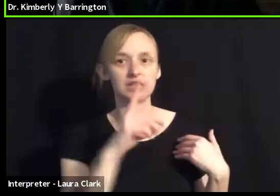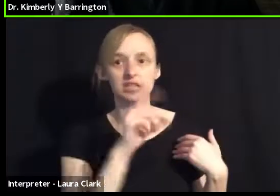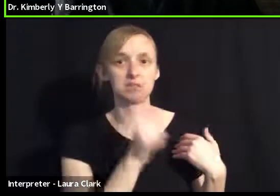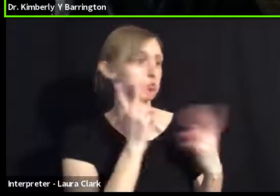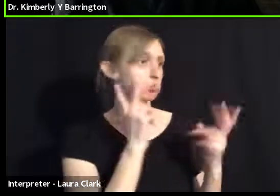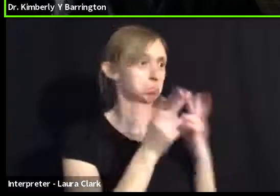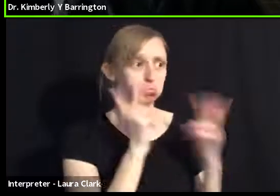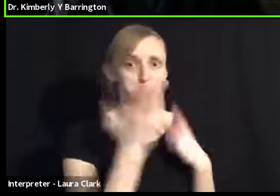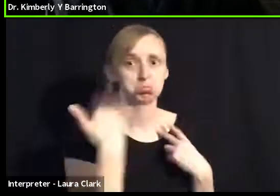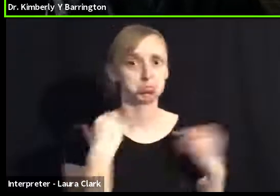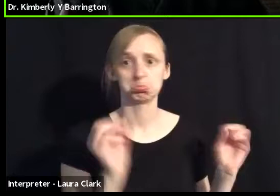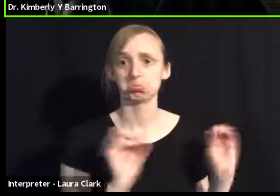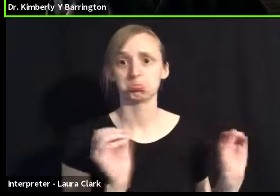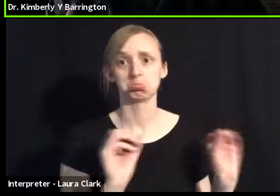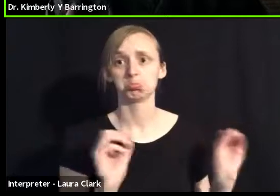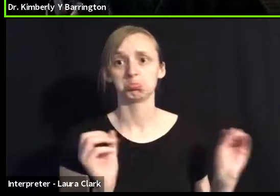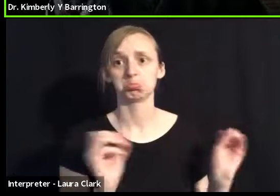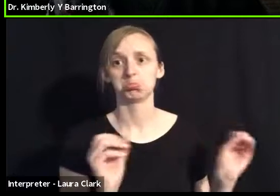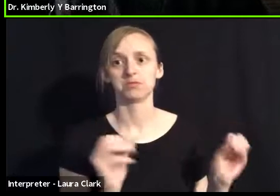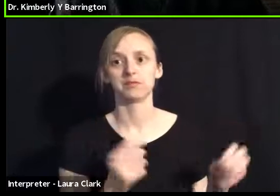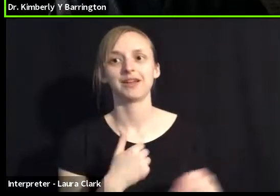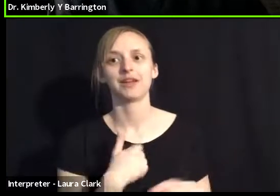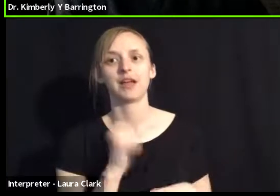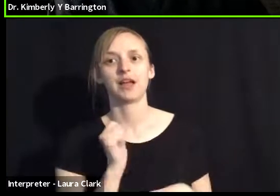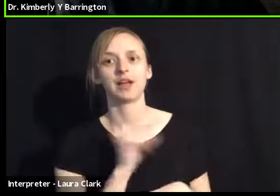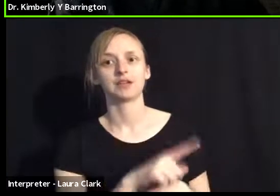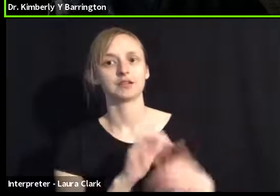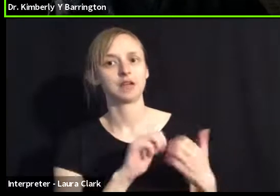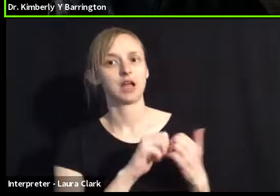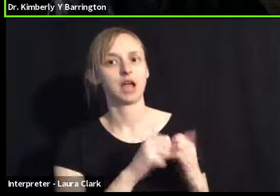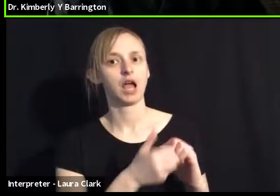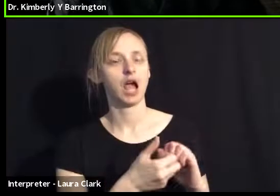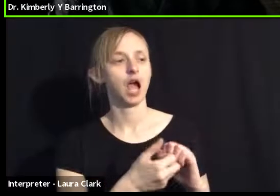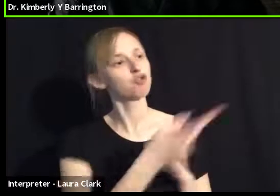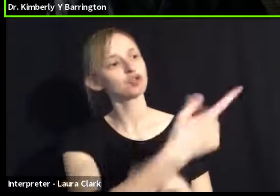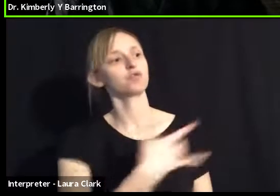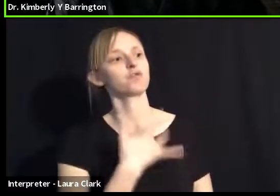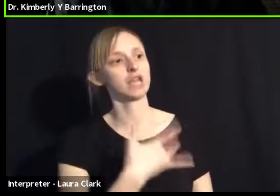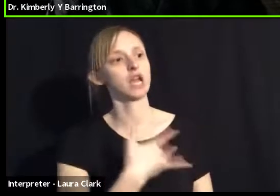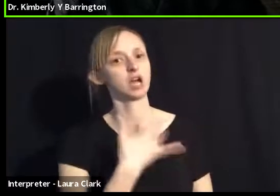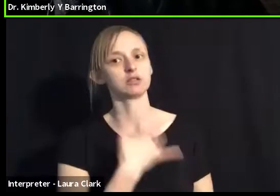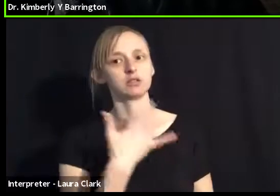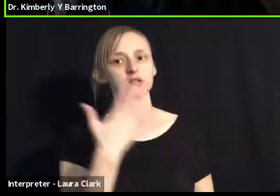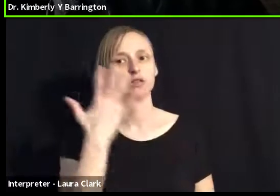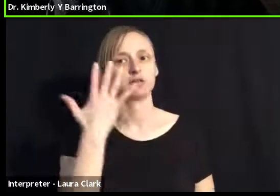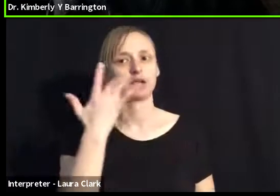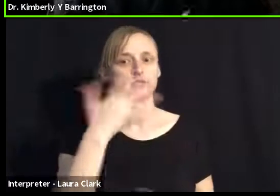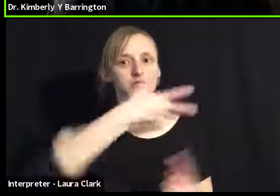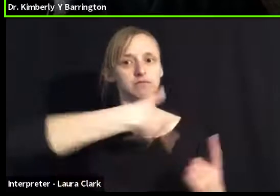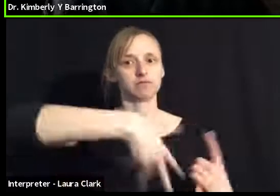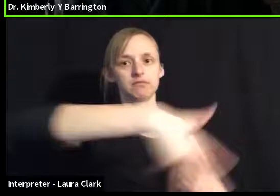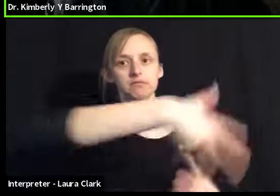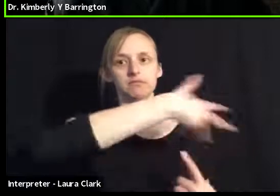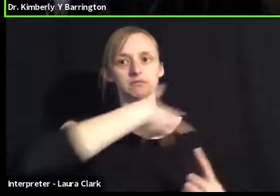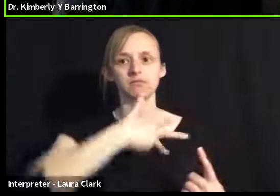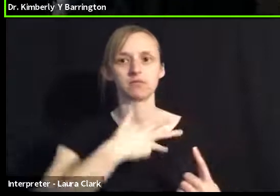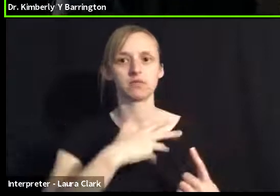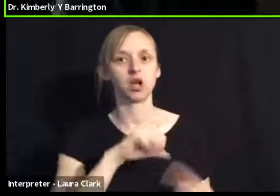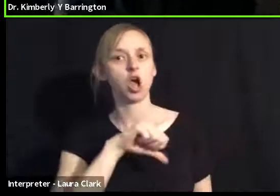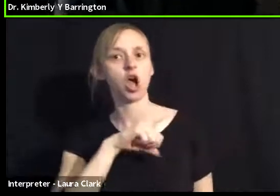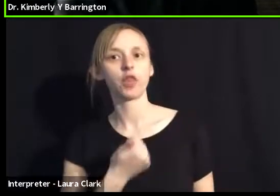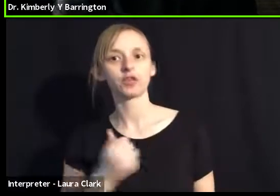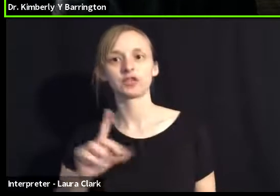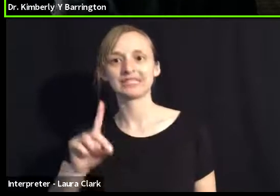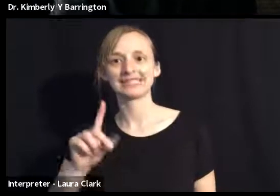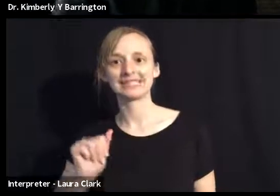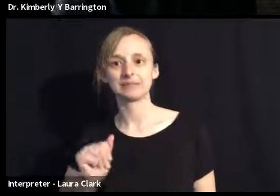that I asked of you, how has that made you feel being in an environment where there is no one that looks